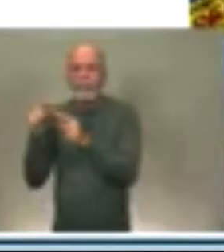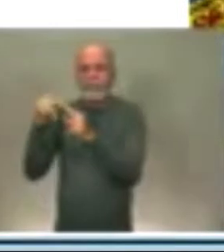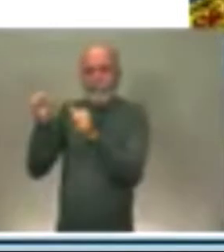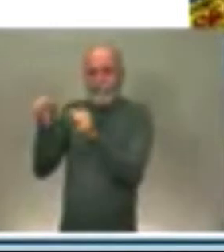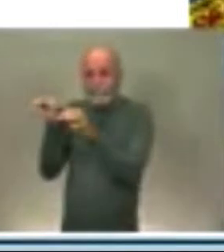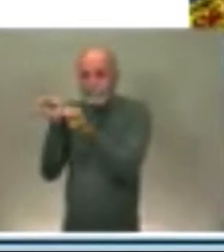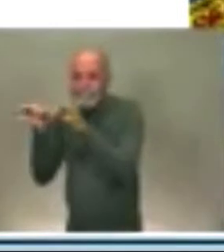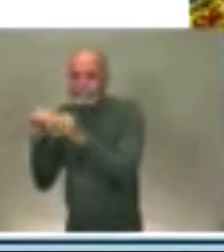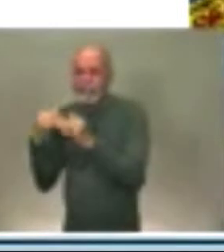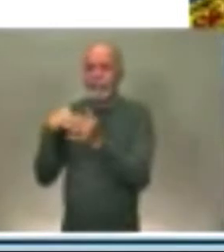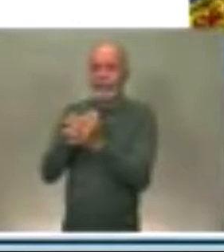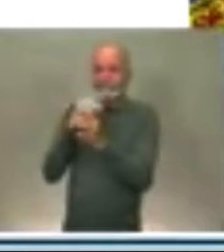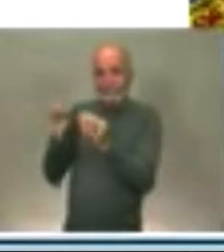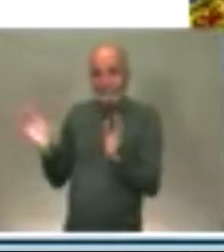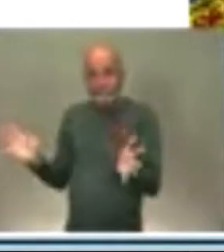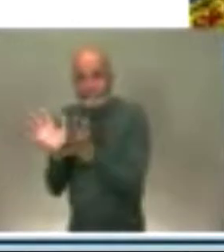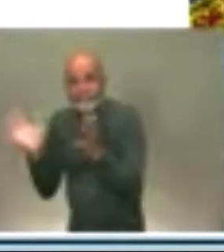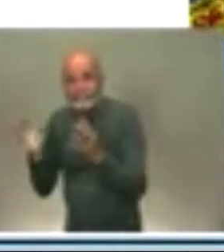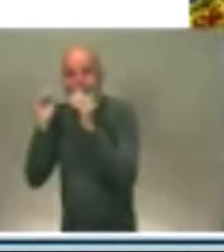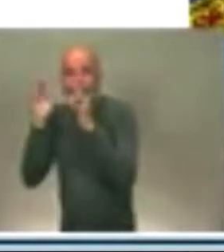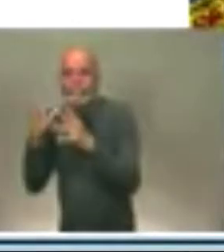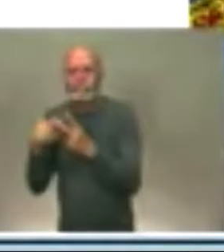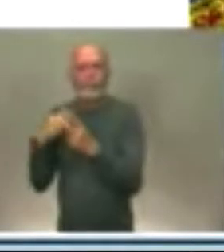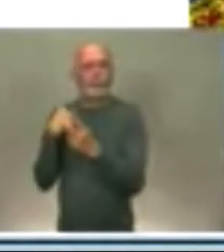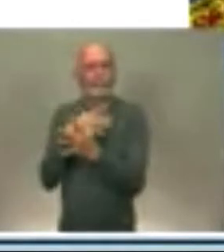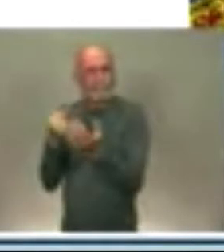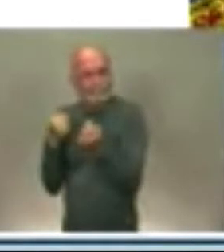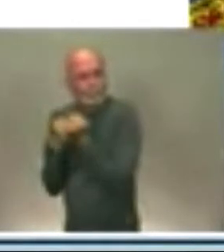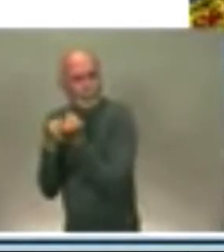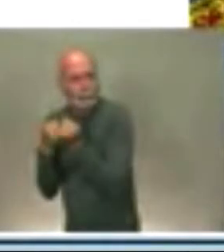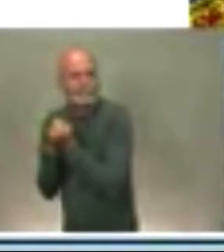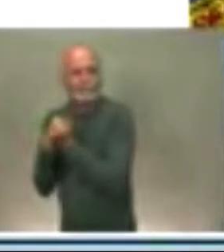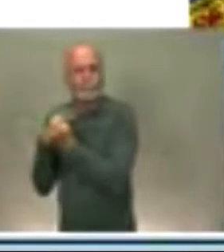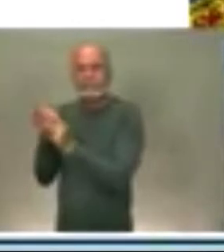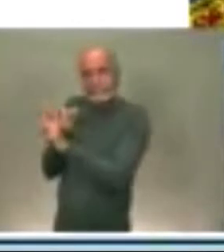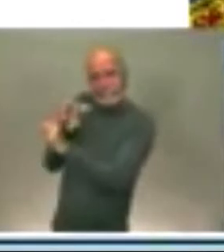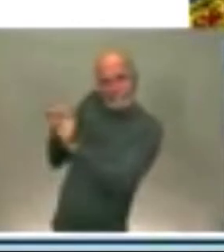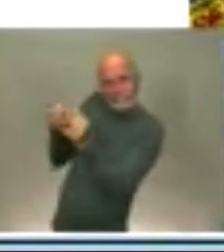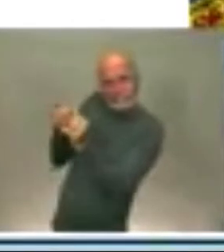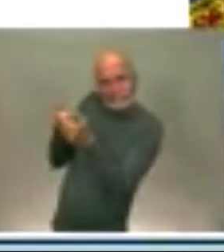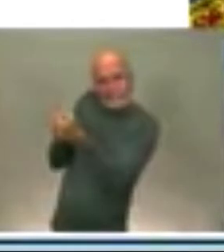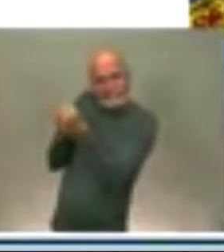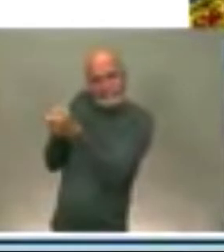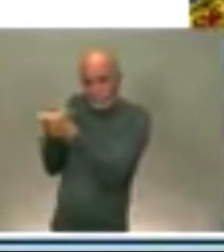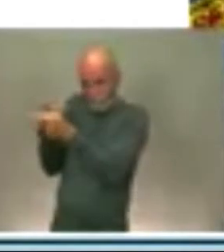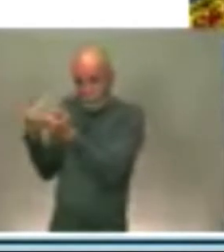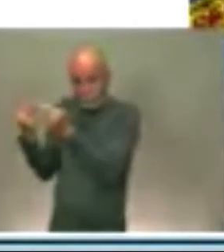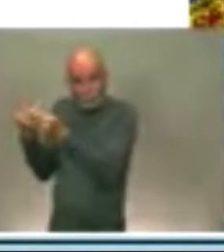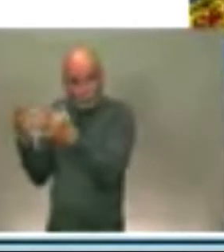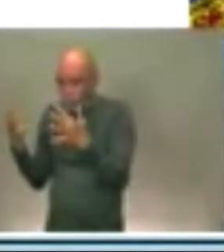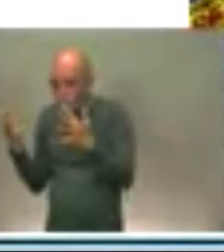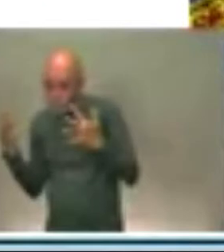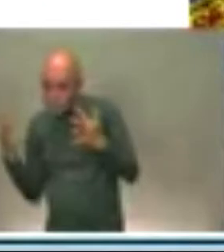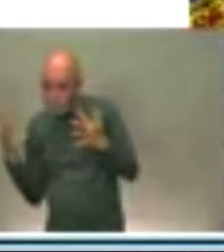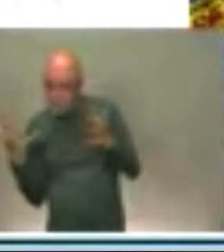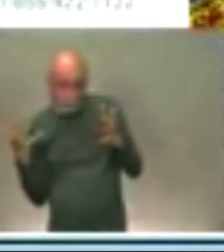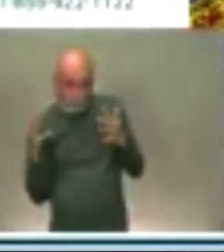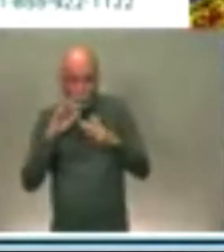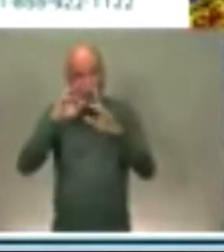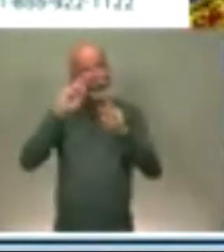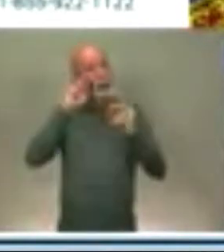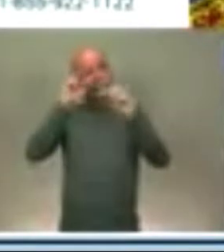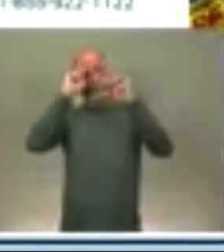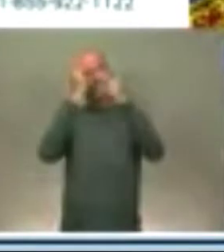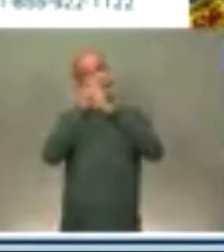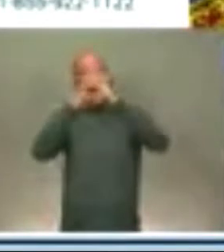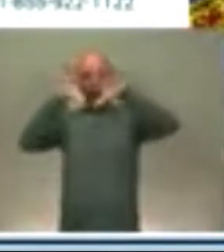to get vaccinated. As I said in my remarks, we'll continue to look at our vaccine coverage and look overall in terms of where we might